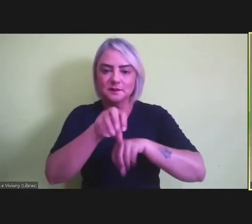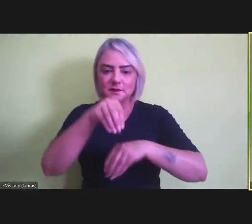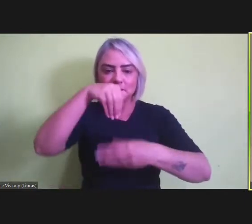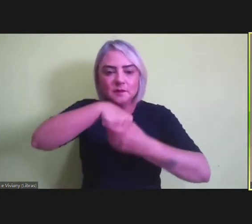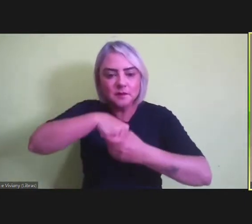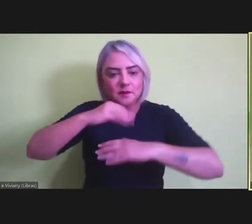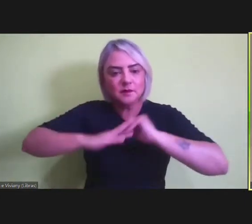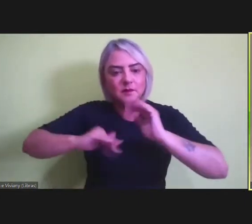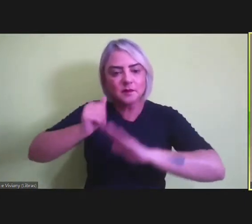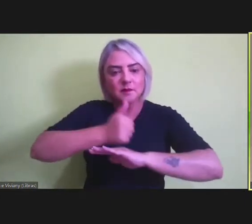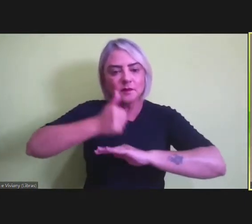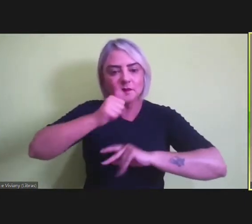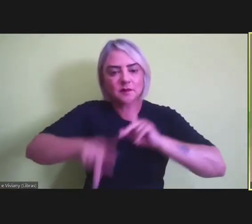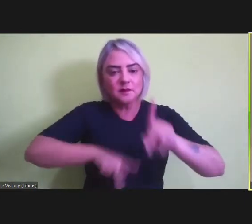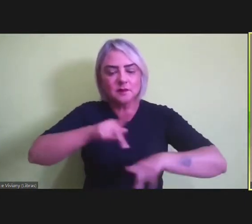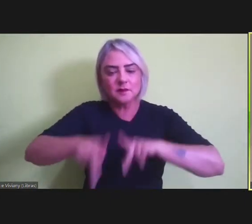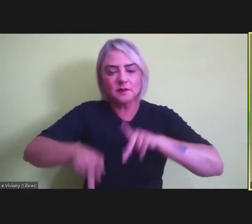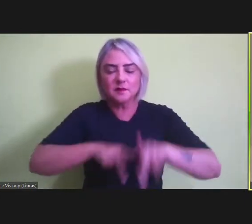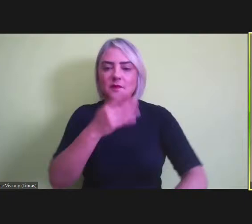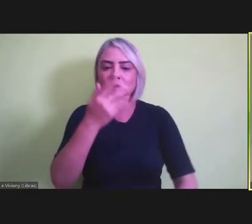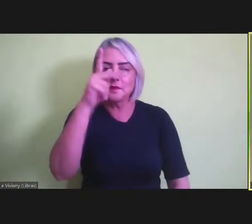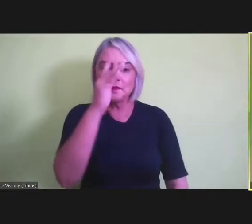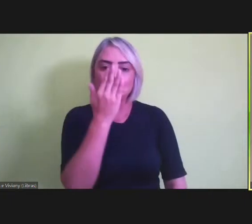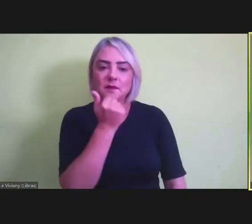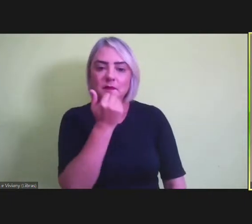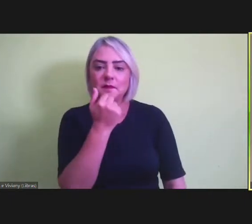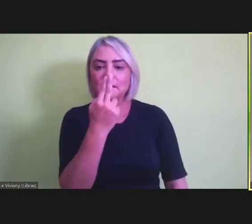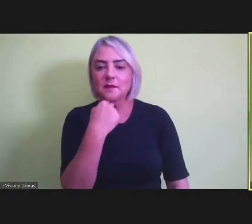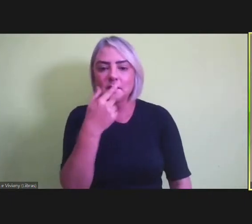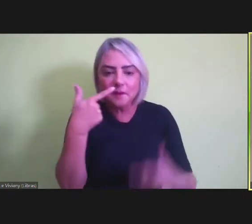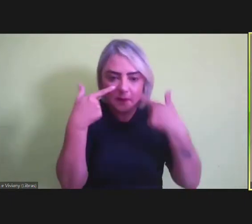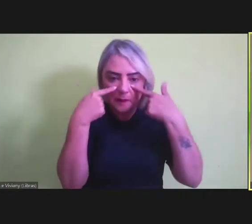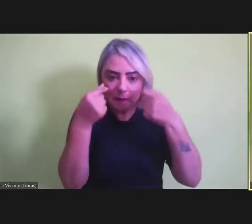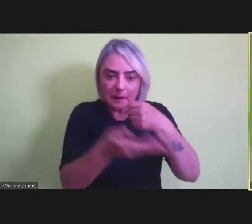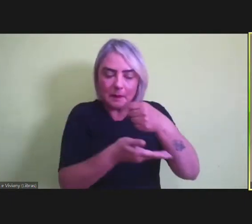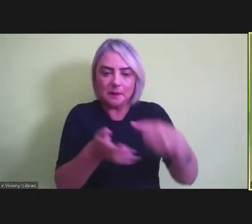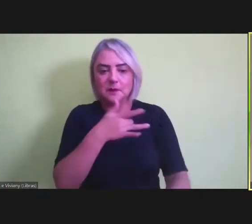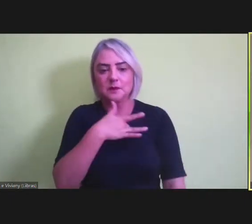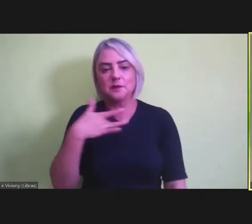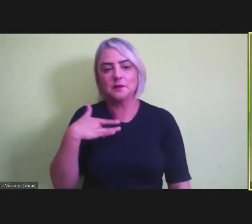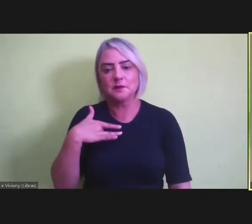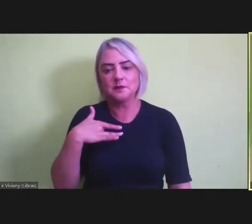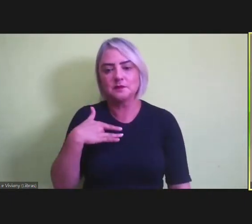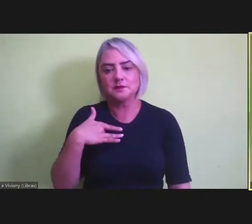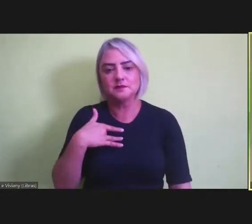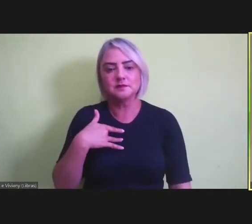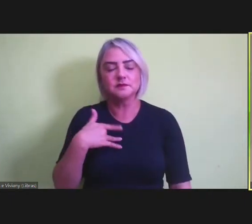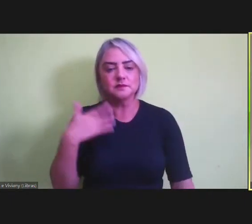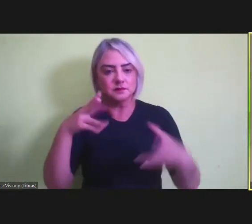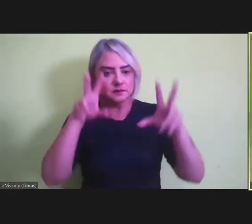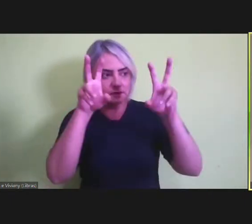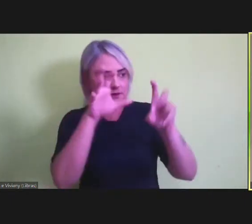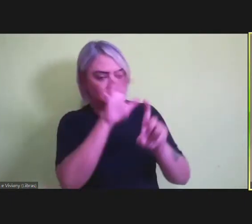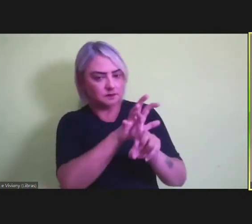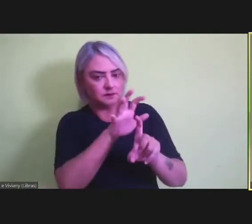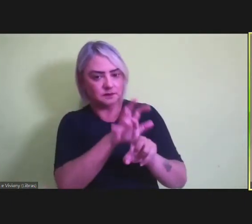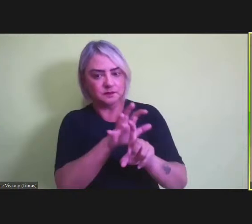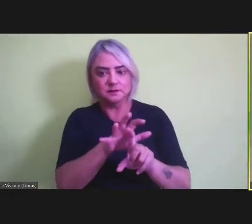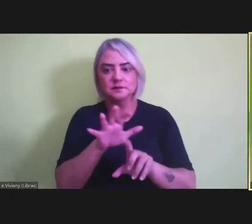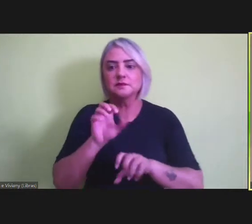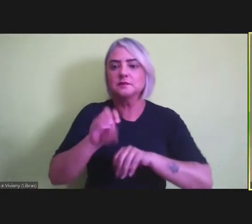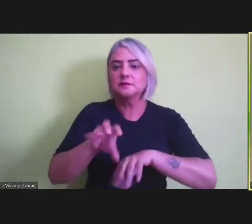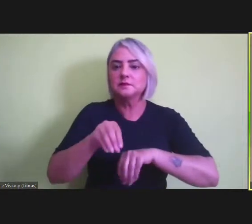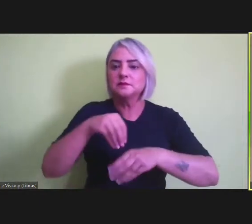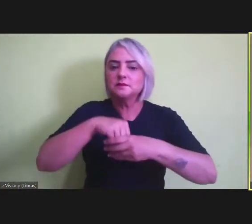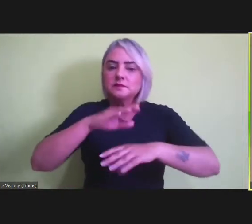called Interprofessional Education and Popular Education for Food and Nutrition in Primary Healthcare. To